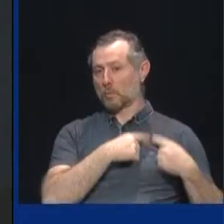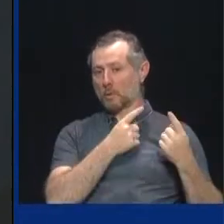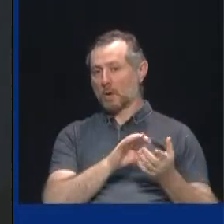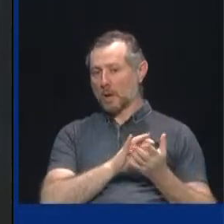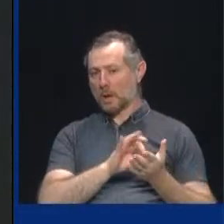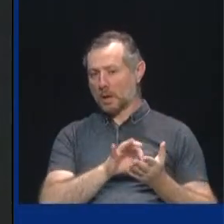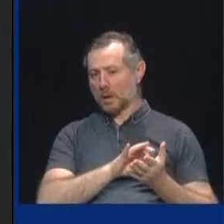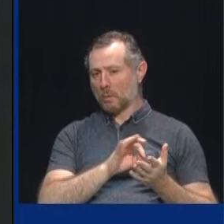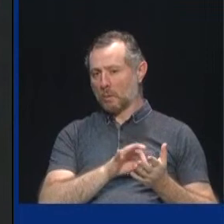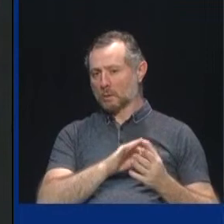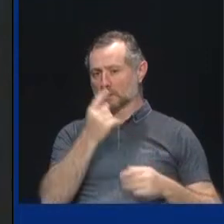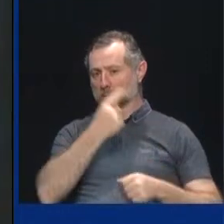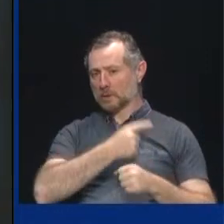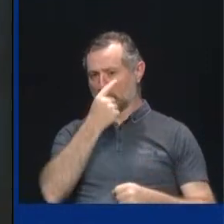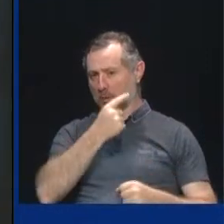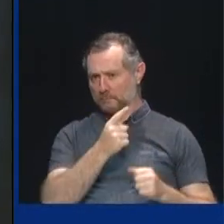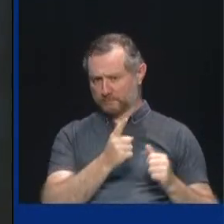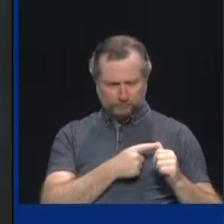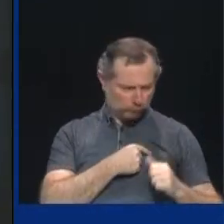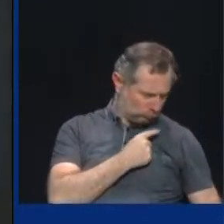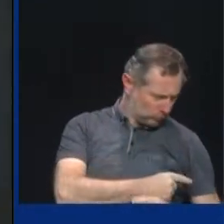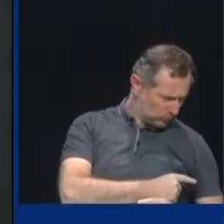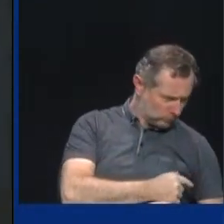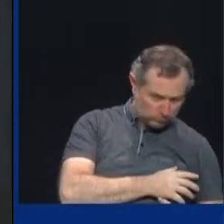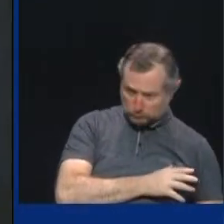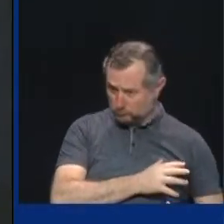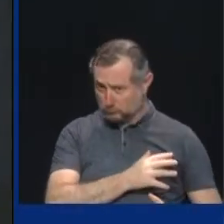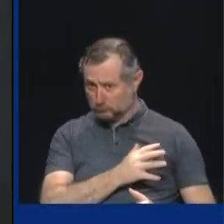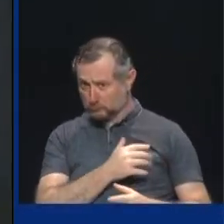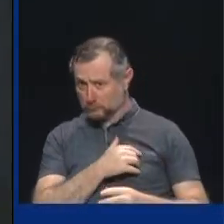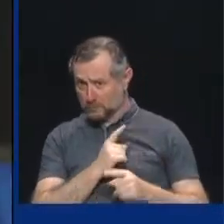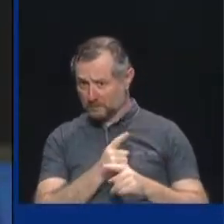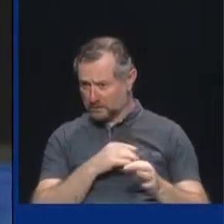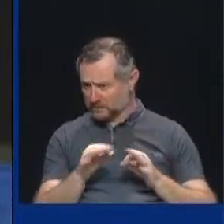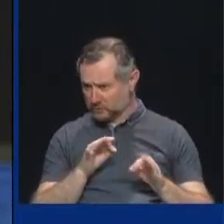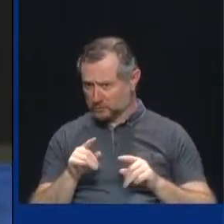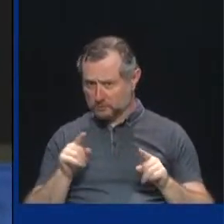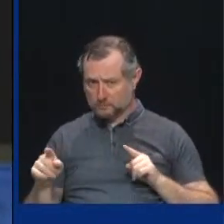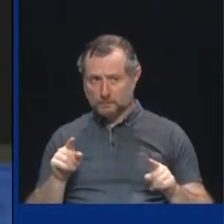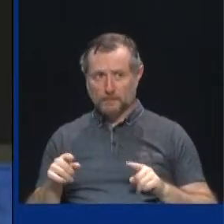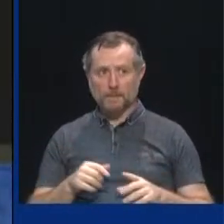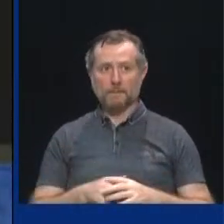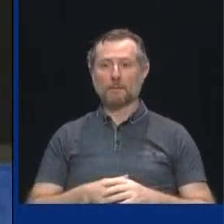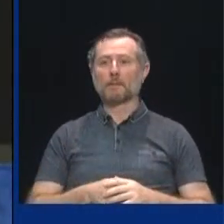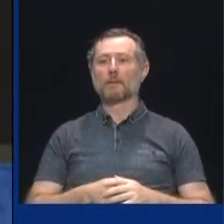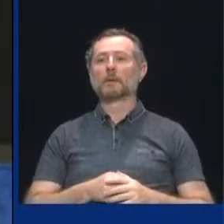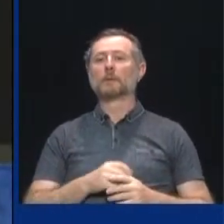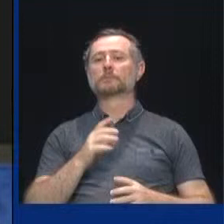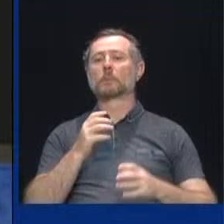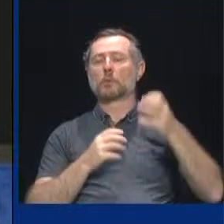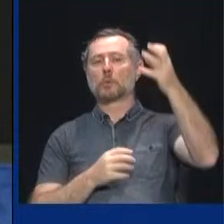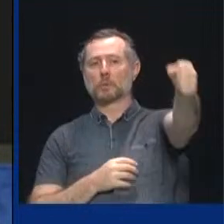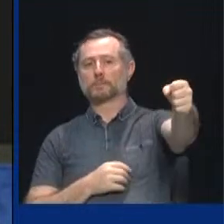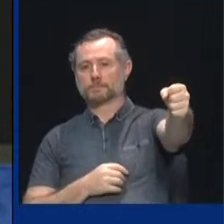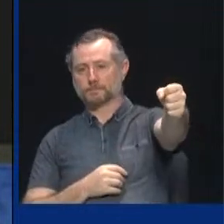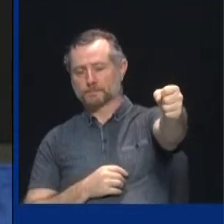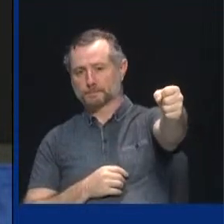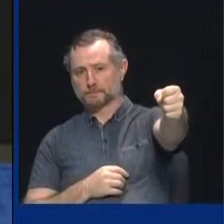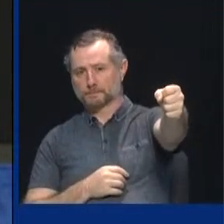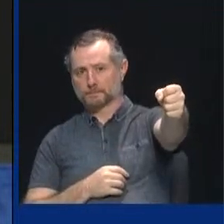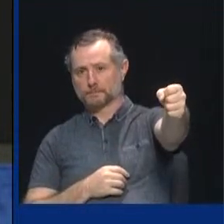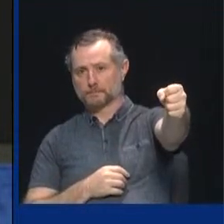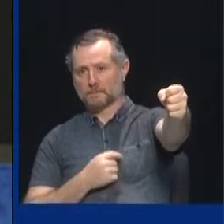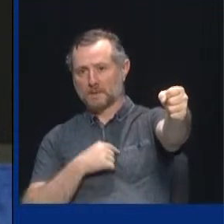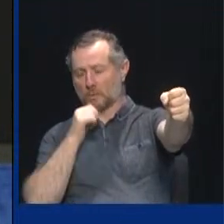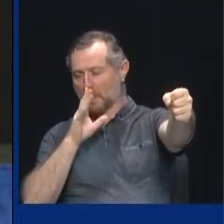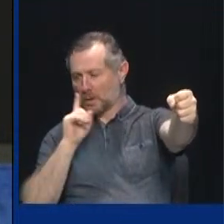one. Is that accurate? Yes. You want to explain the difference in the two? Hold it. Get an answer. If you want an answer,